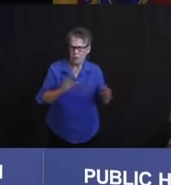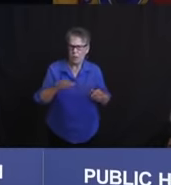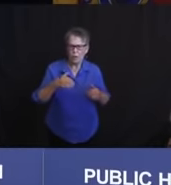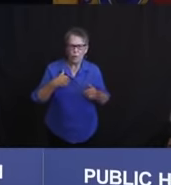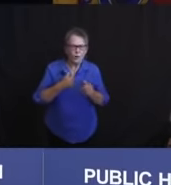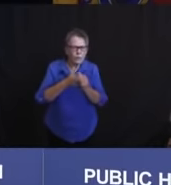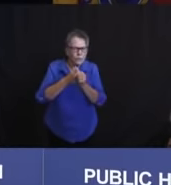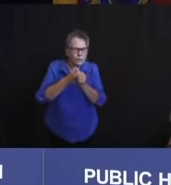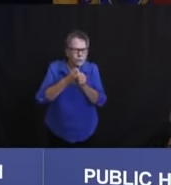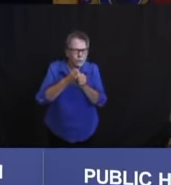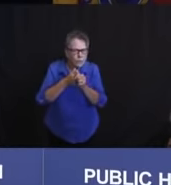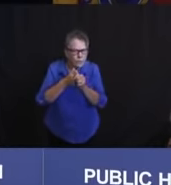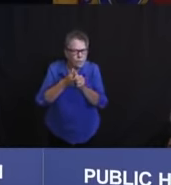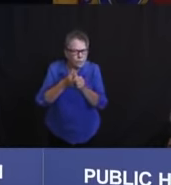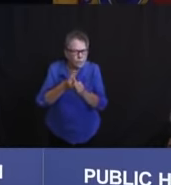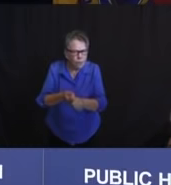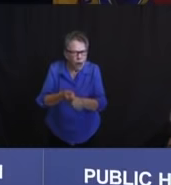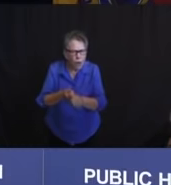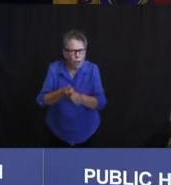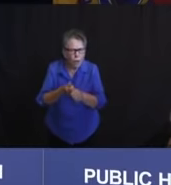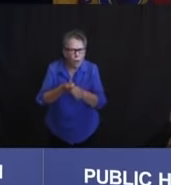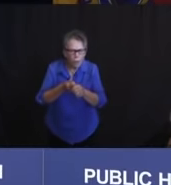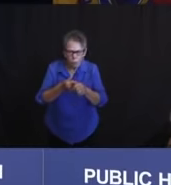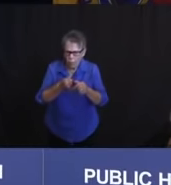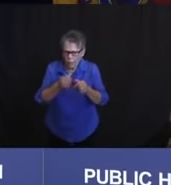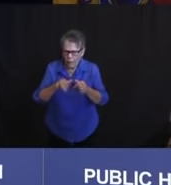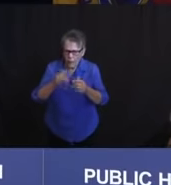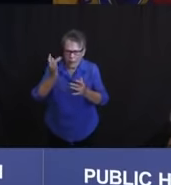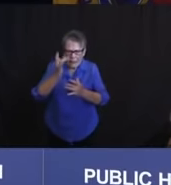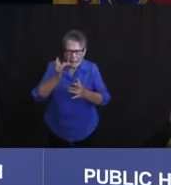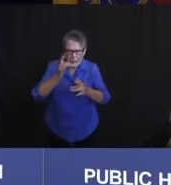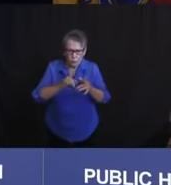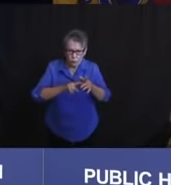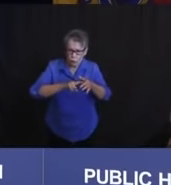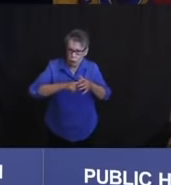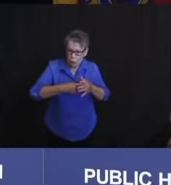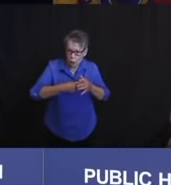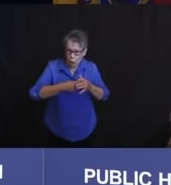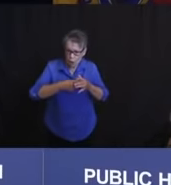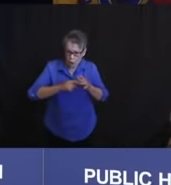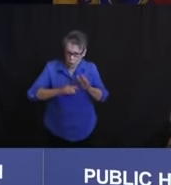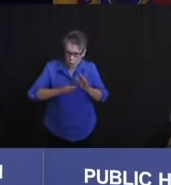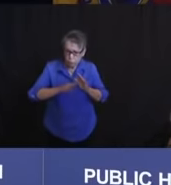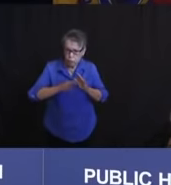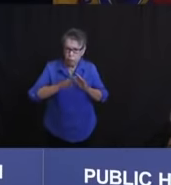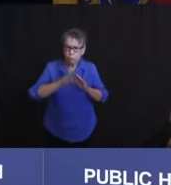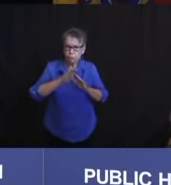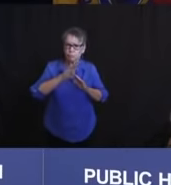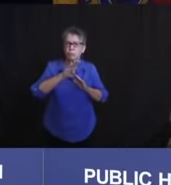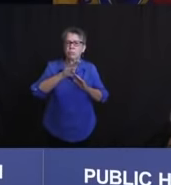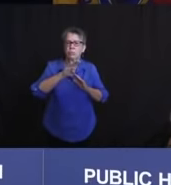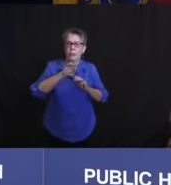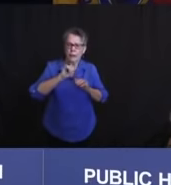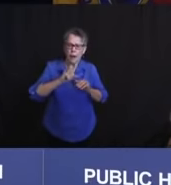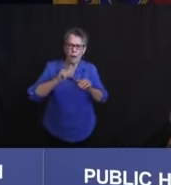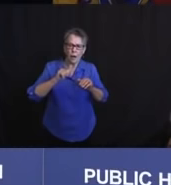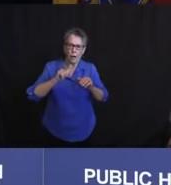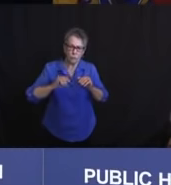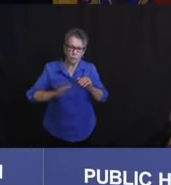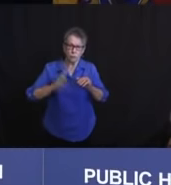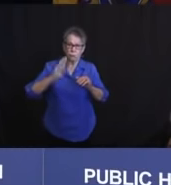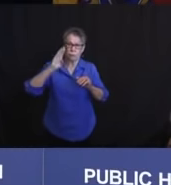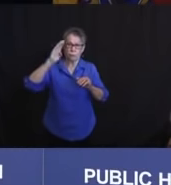And what we've been monitoring for, since the beginning of this outbreak is, just what the curve looks like. And we've been also